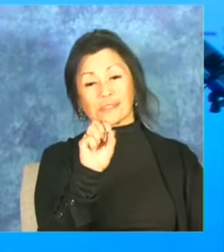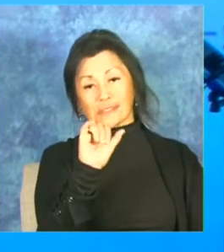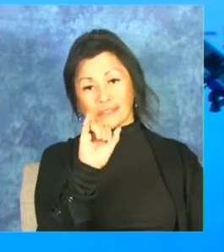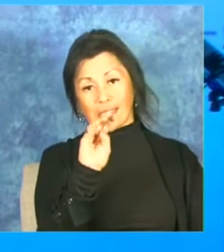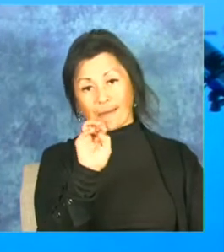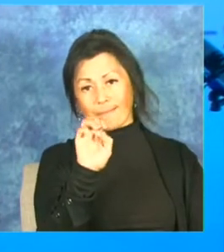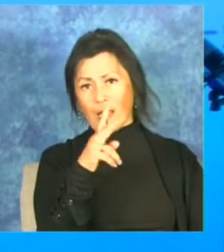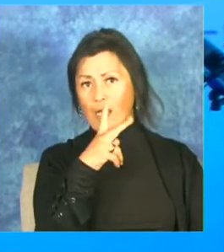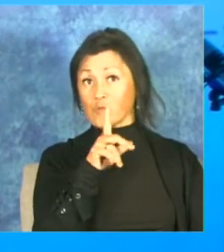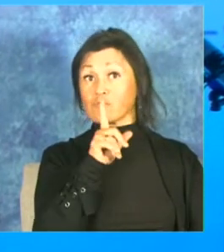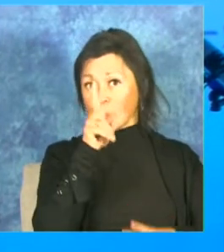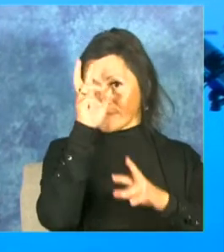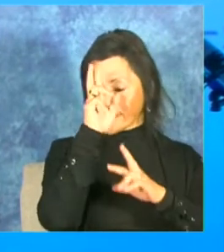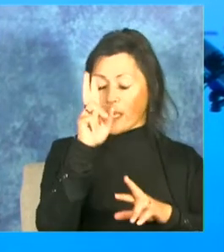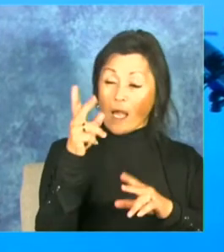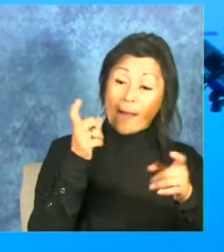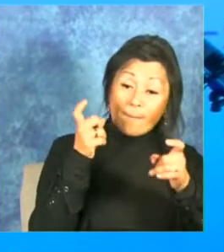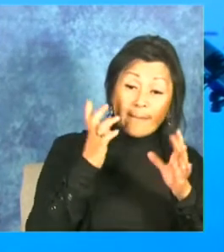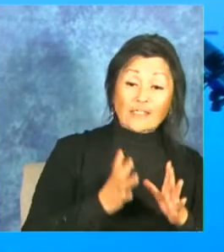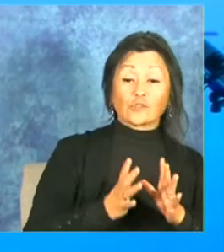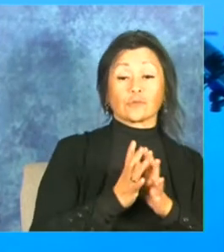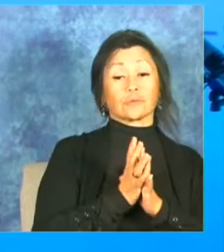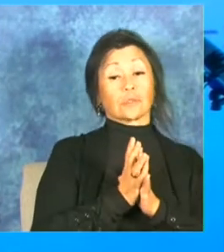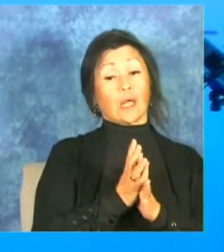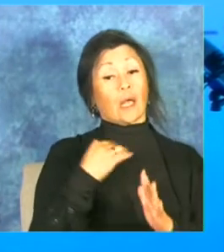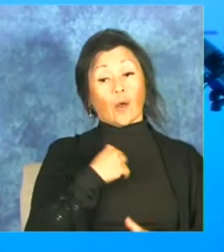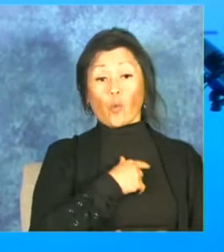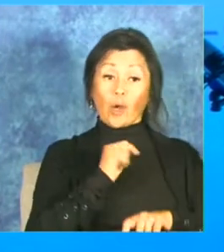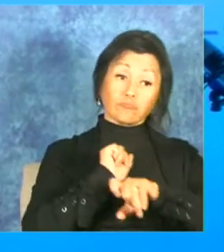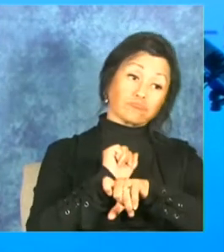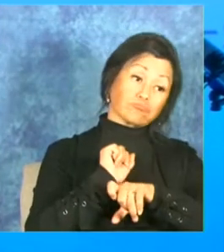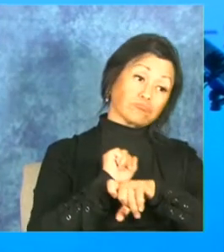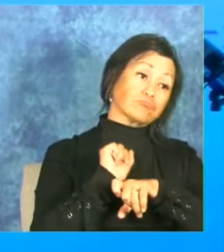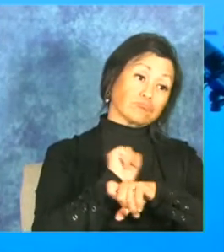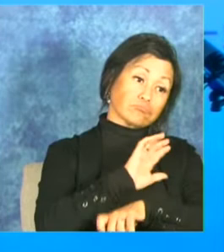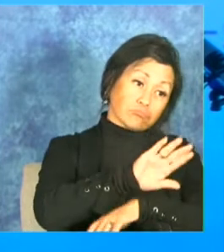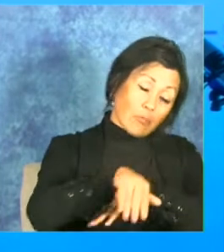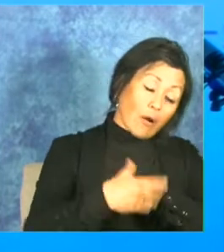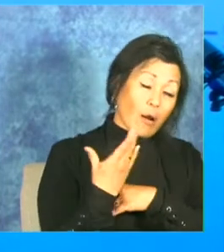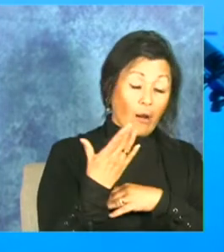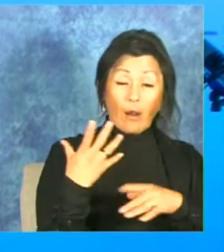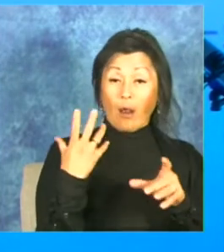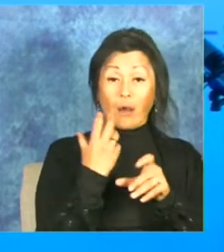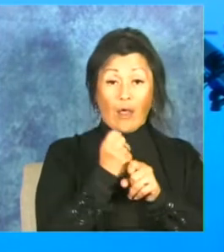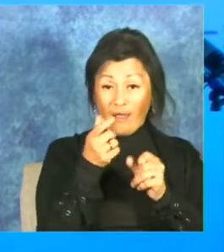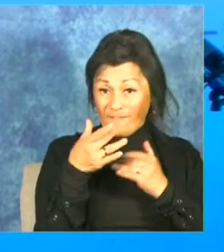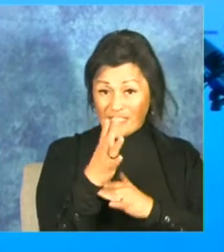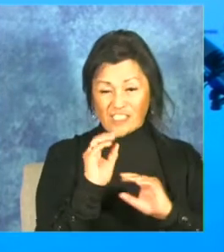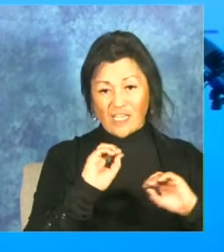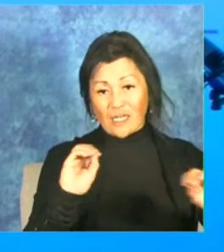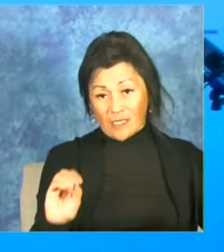answers him with great respect, Master, we've worked hard all night and haven't caught anything.